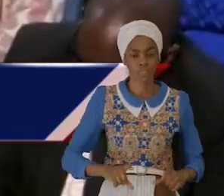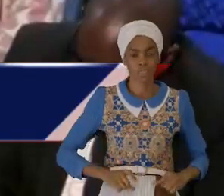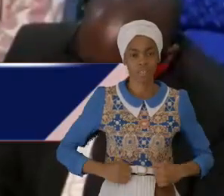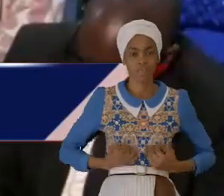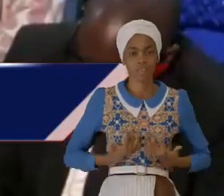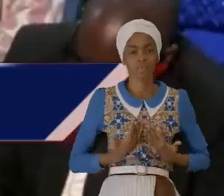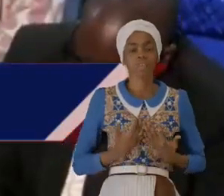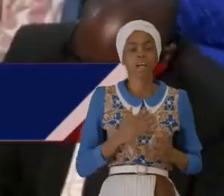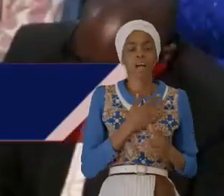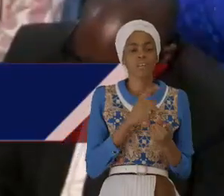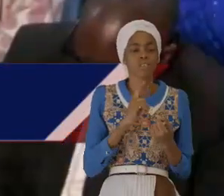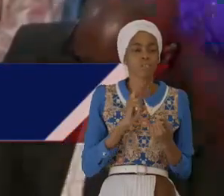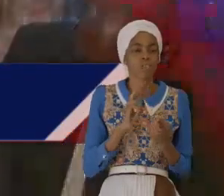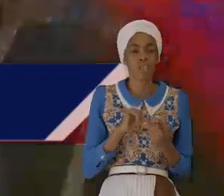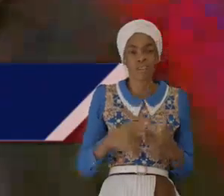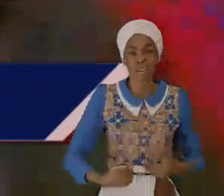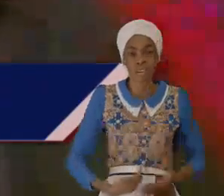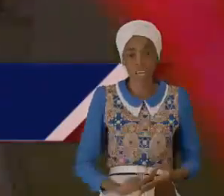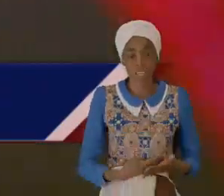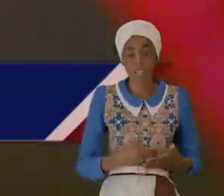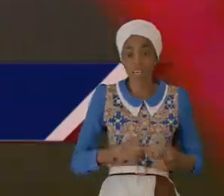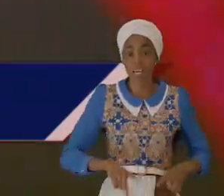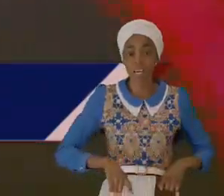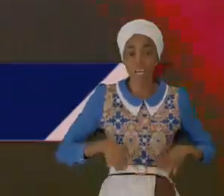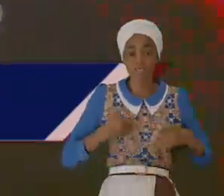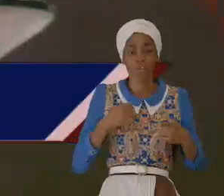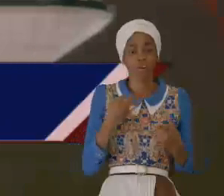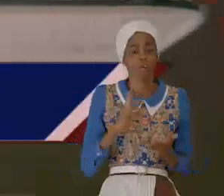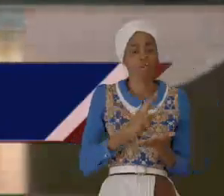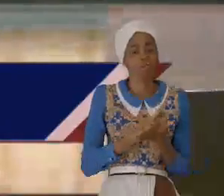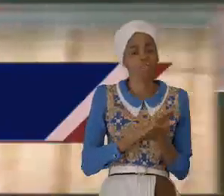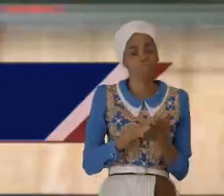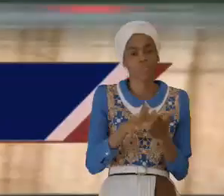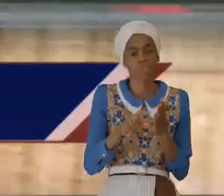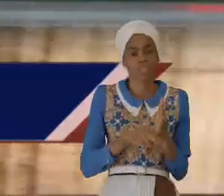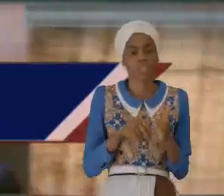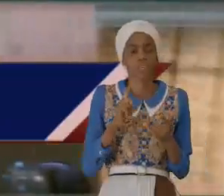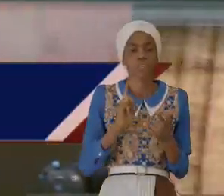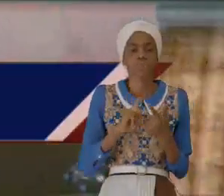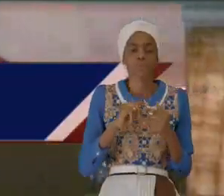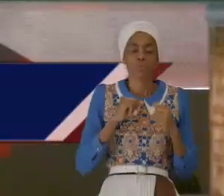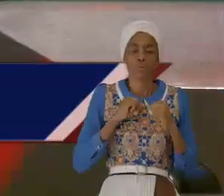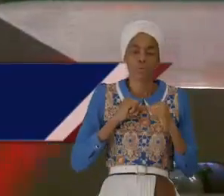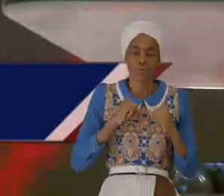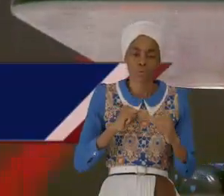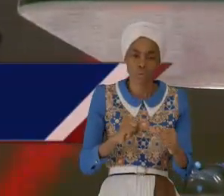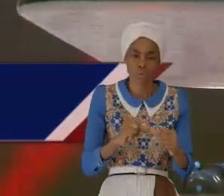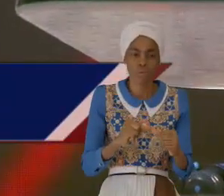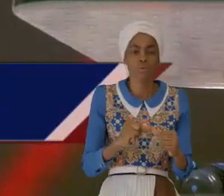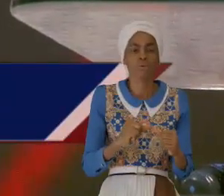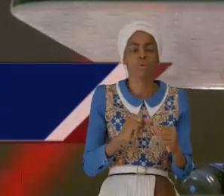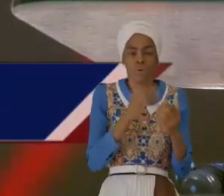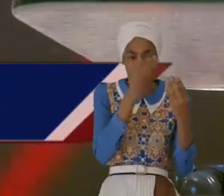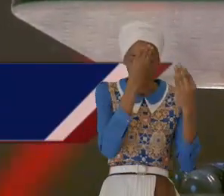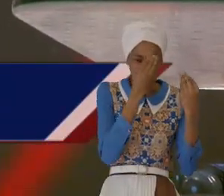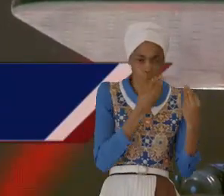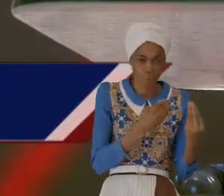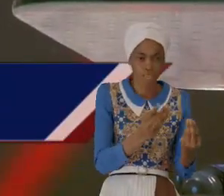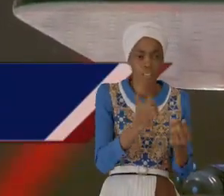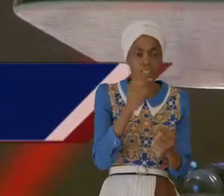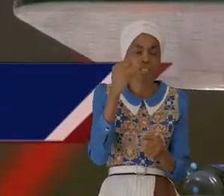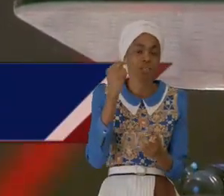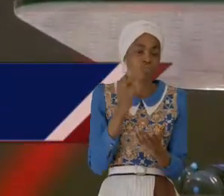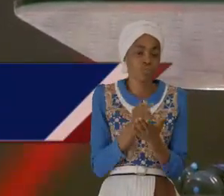to a life of righteousness and to keep on obeying the truth of the word